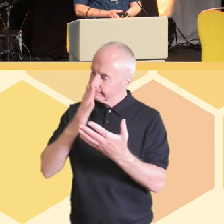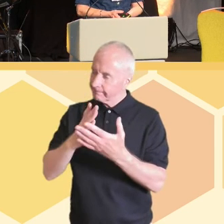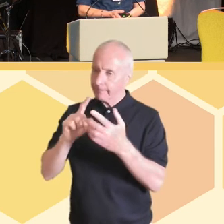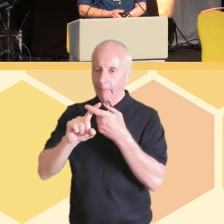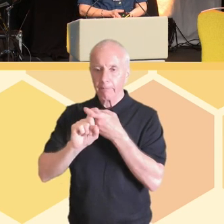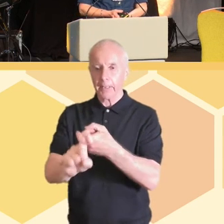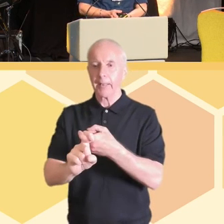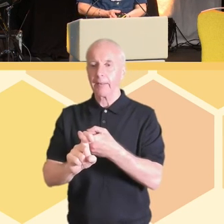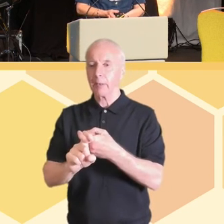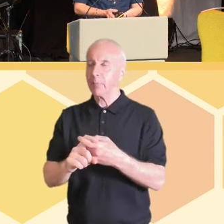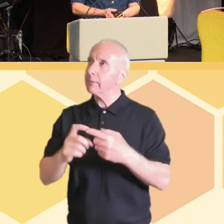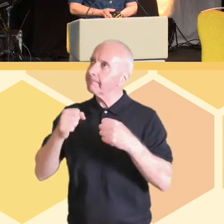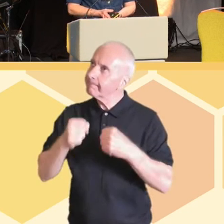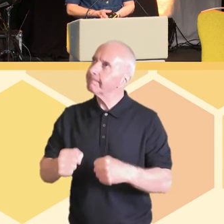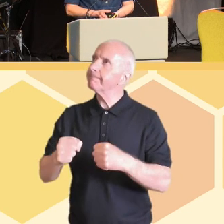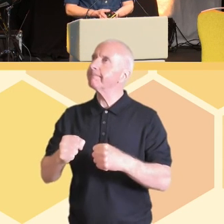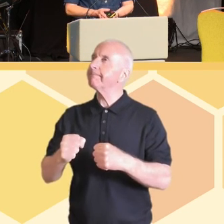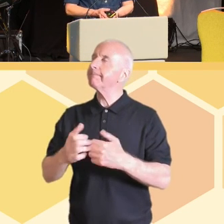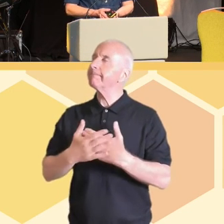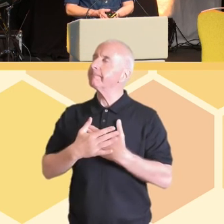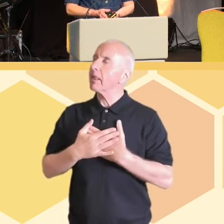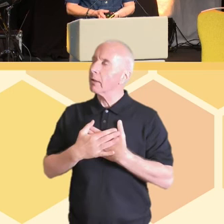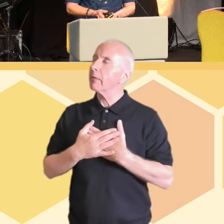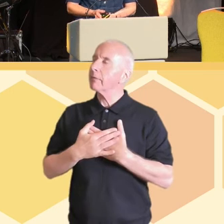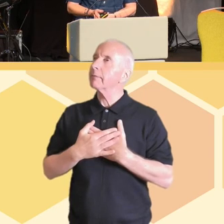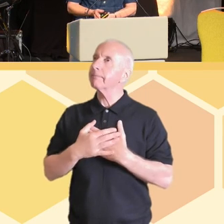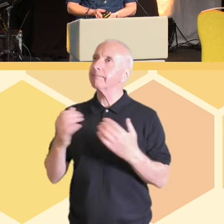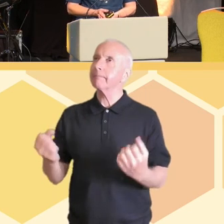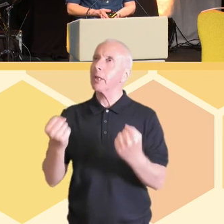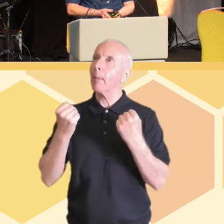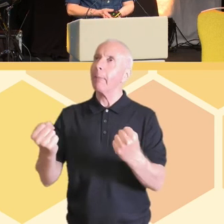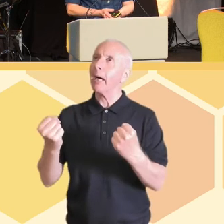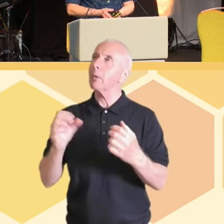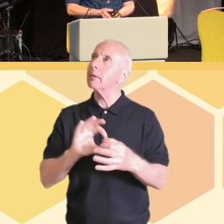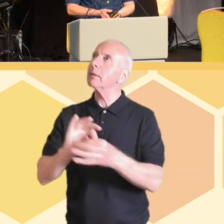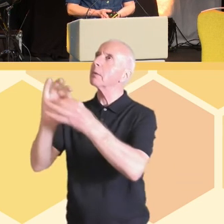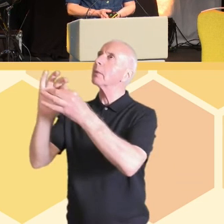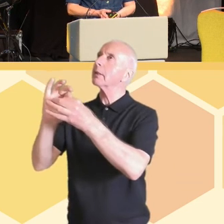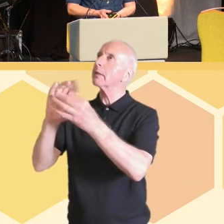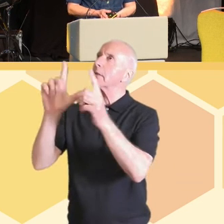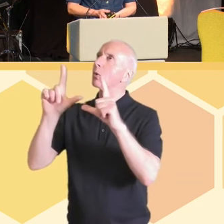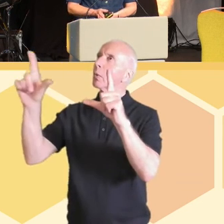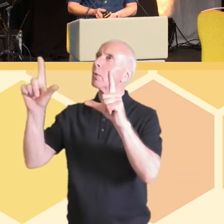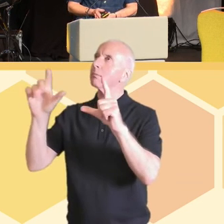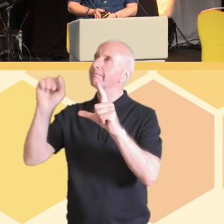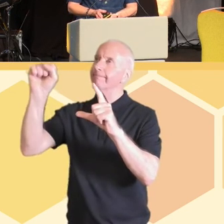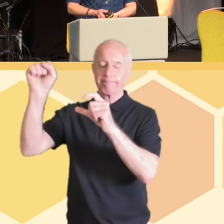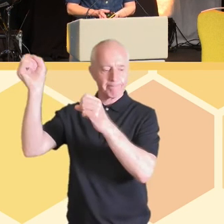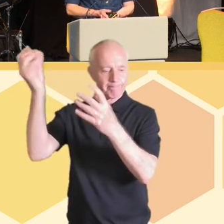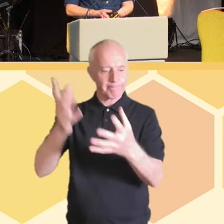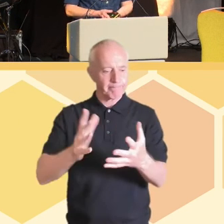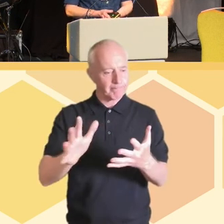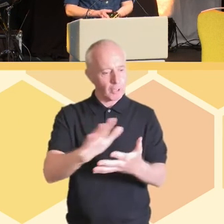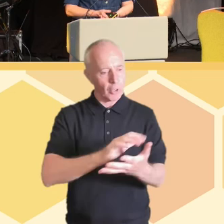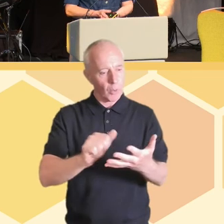being rooted and established in love, may have power together with all the Lord's holy people to grasp how wide